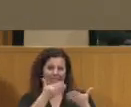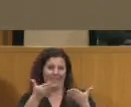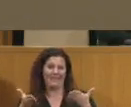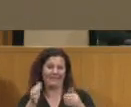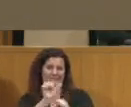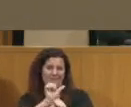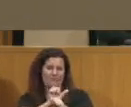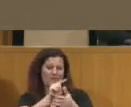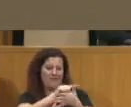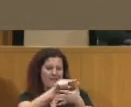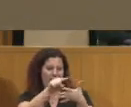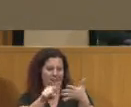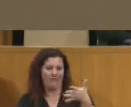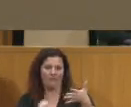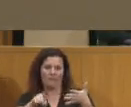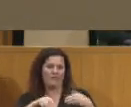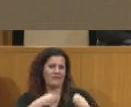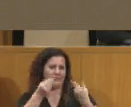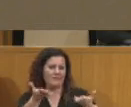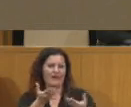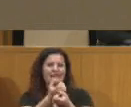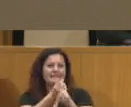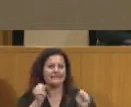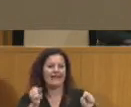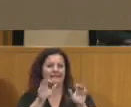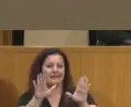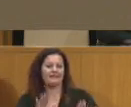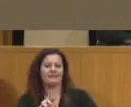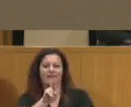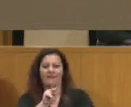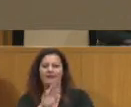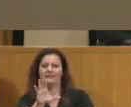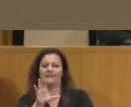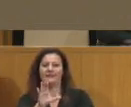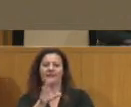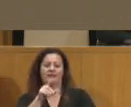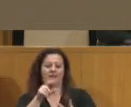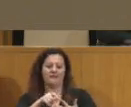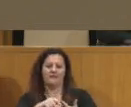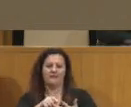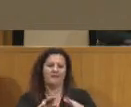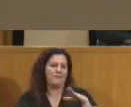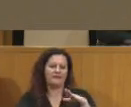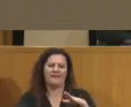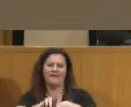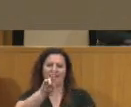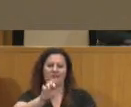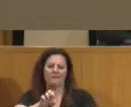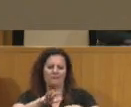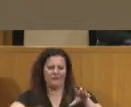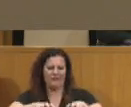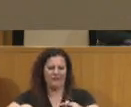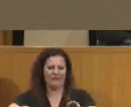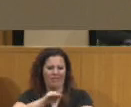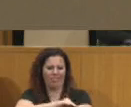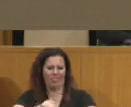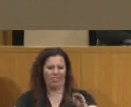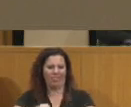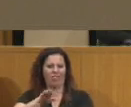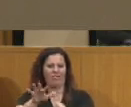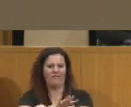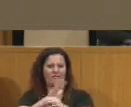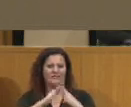say, over the last 2 years, it really has been amazing to work with almost all of you.